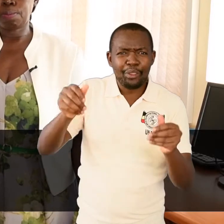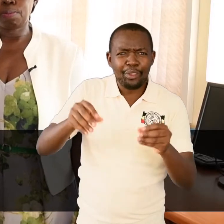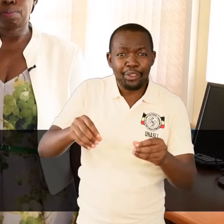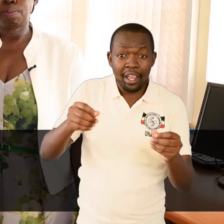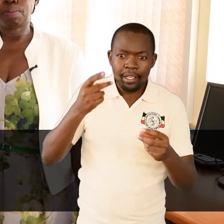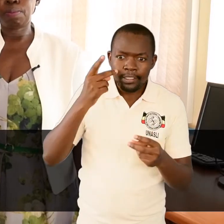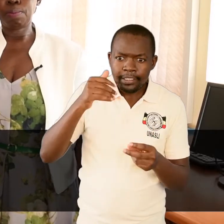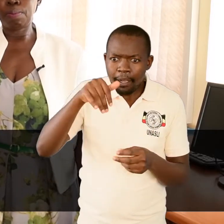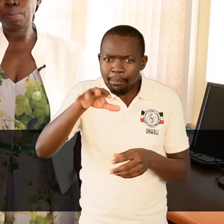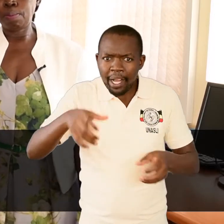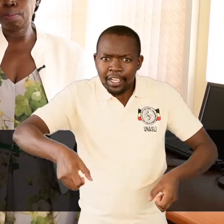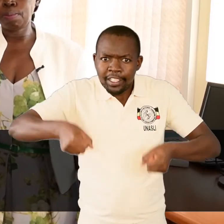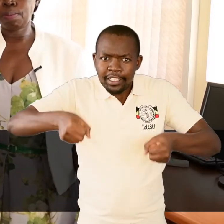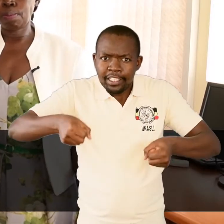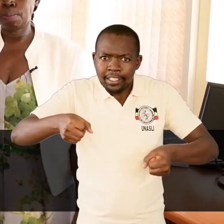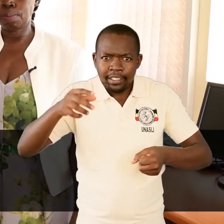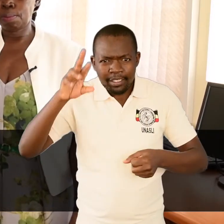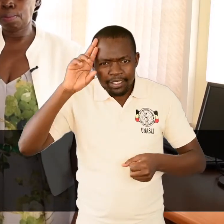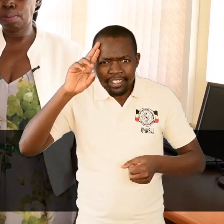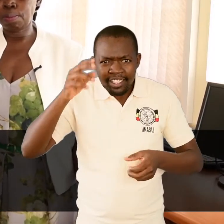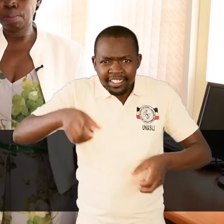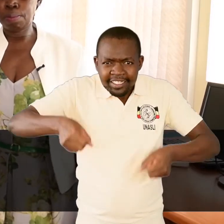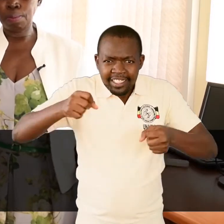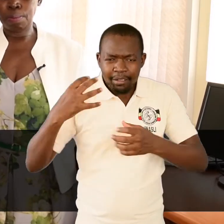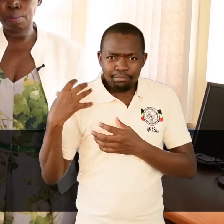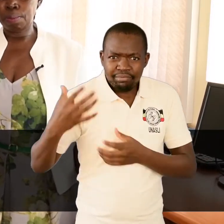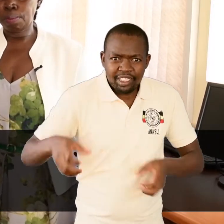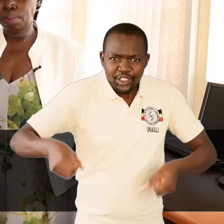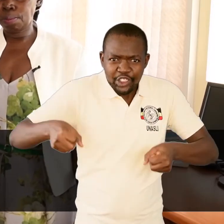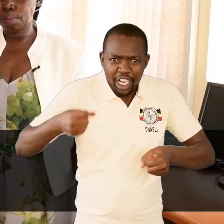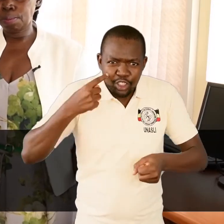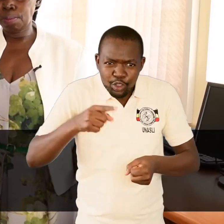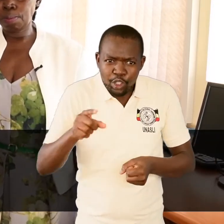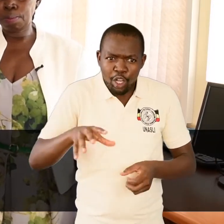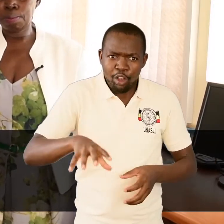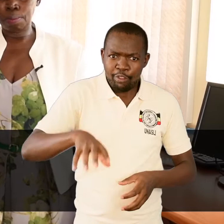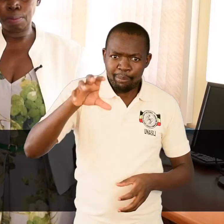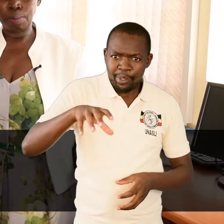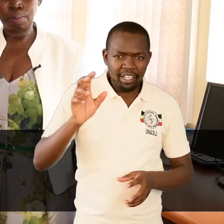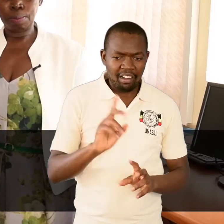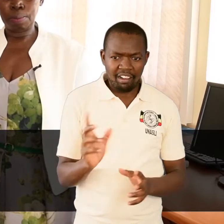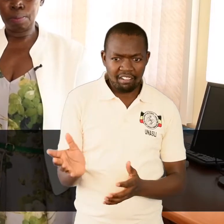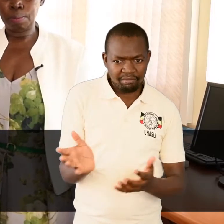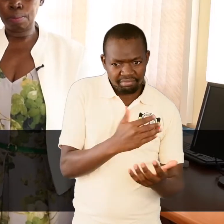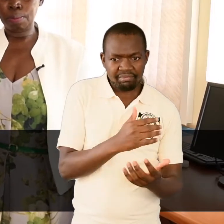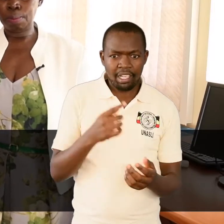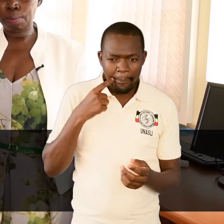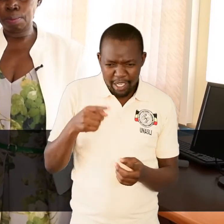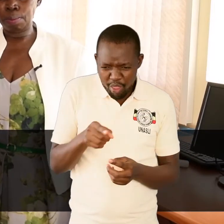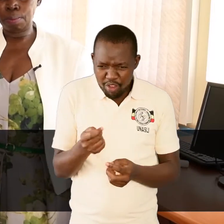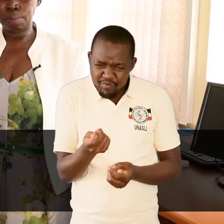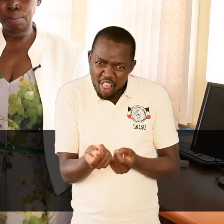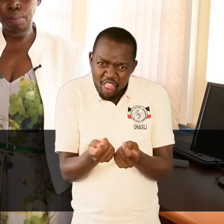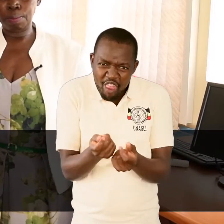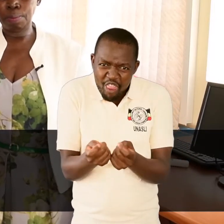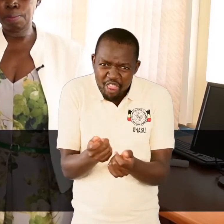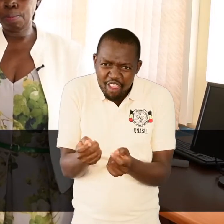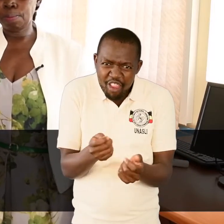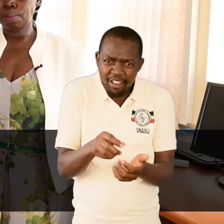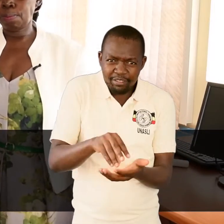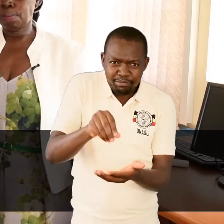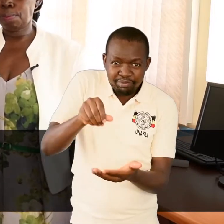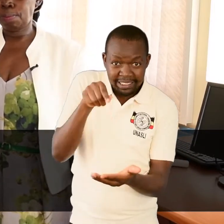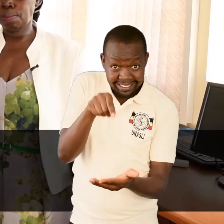charcoal. Remove all the bigger particles. The remaining fine particles is the charcoal